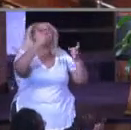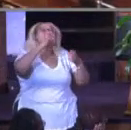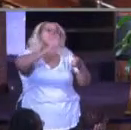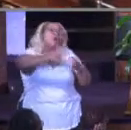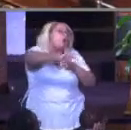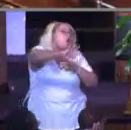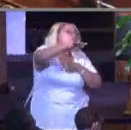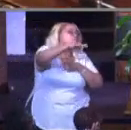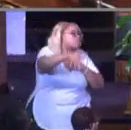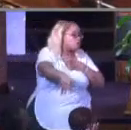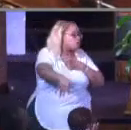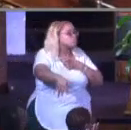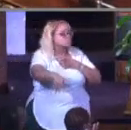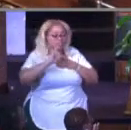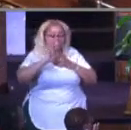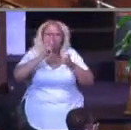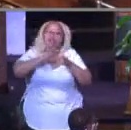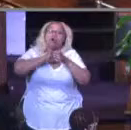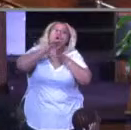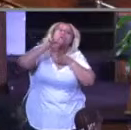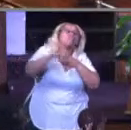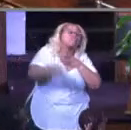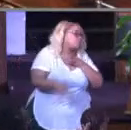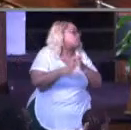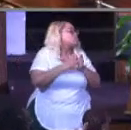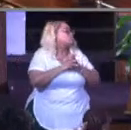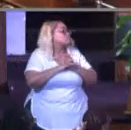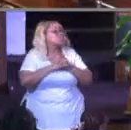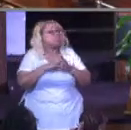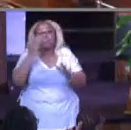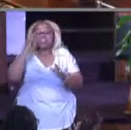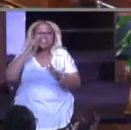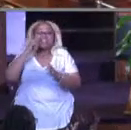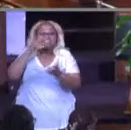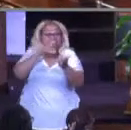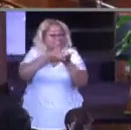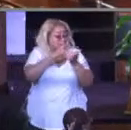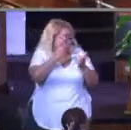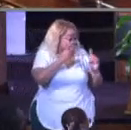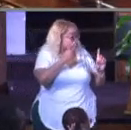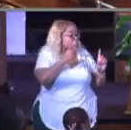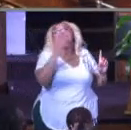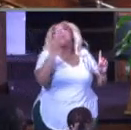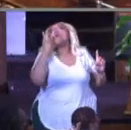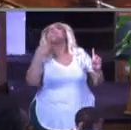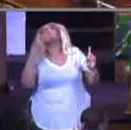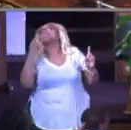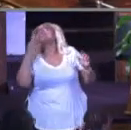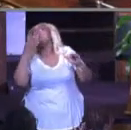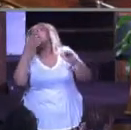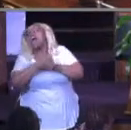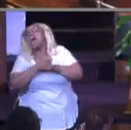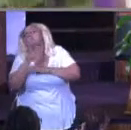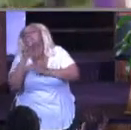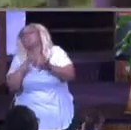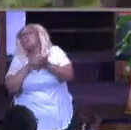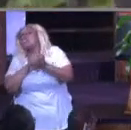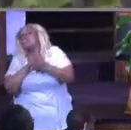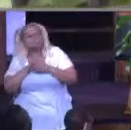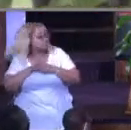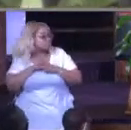an overflow. I'm going to give you all. You think the doctrine was something. Watch what I do after the